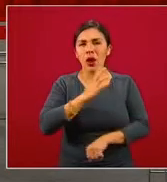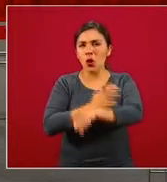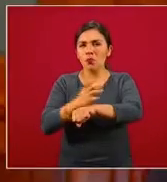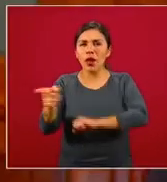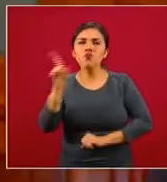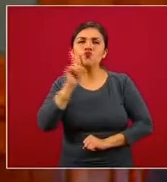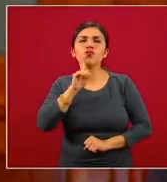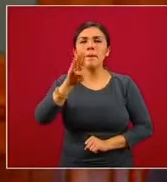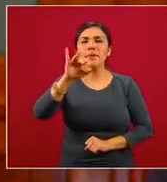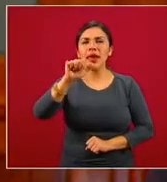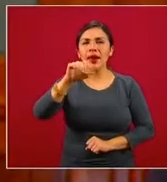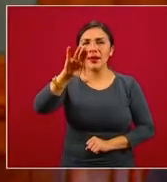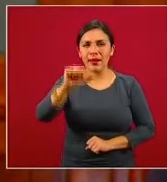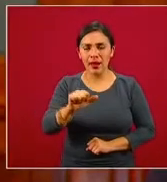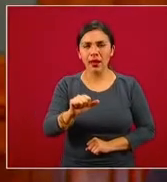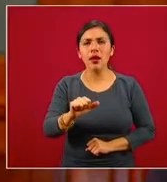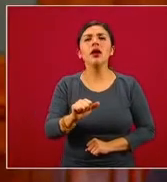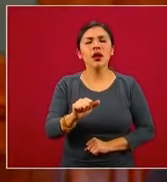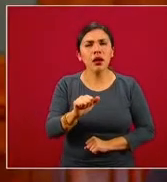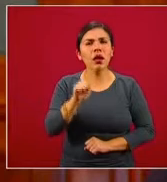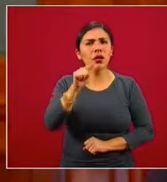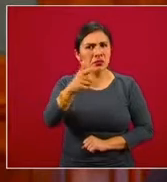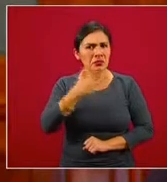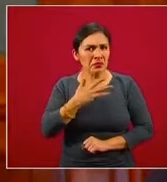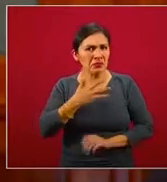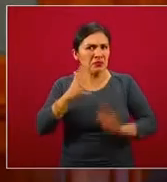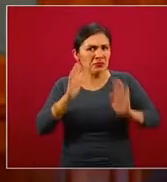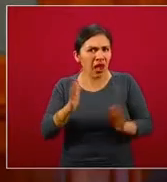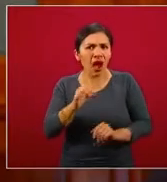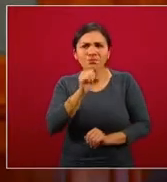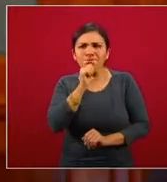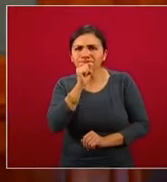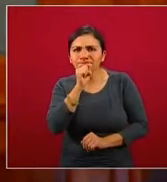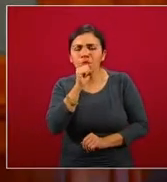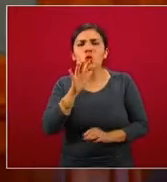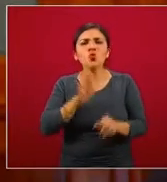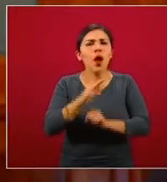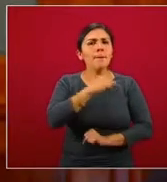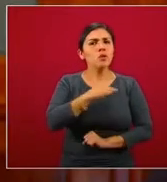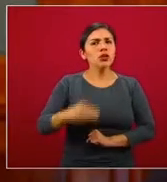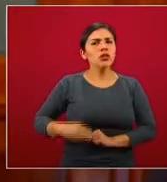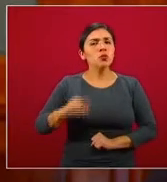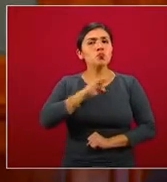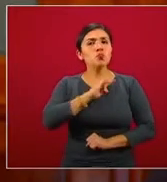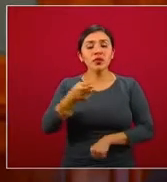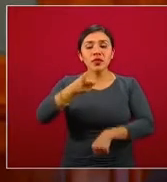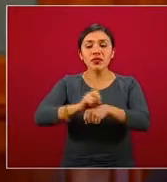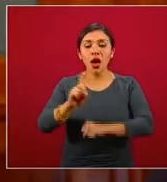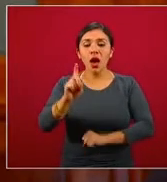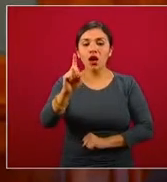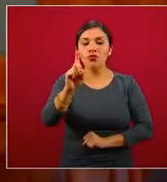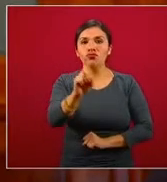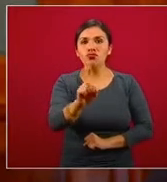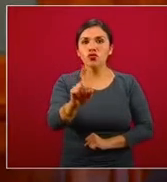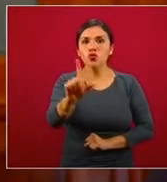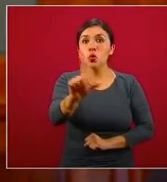But right now, the decision will be on the side of